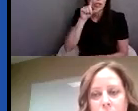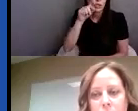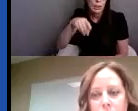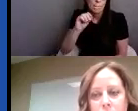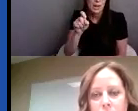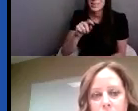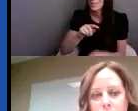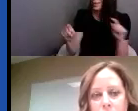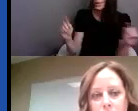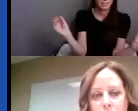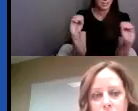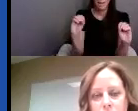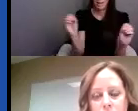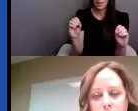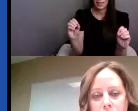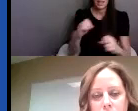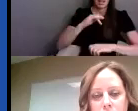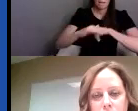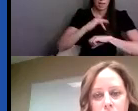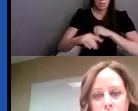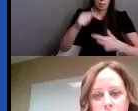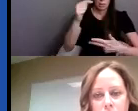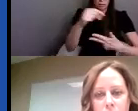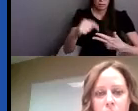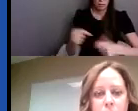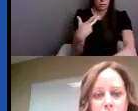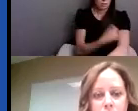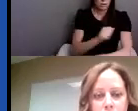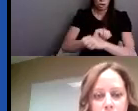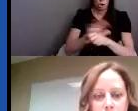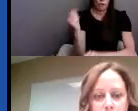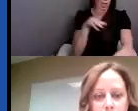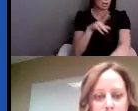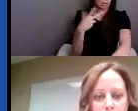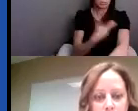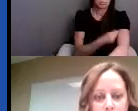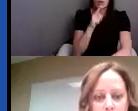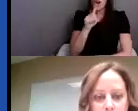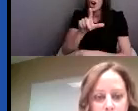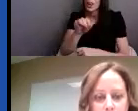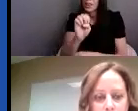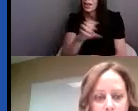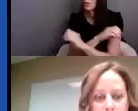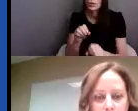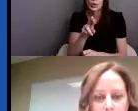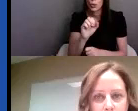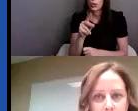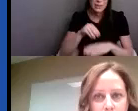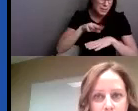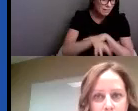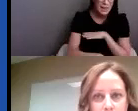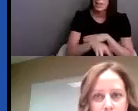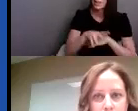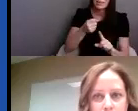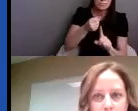available COVID-19 vaccines are live virus vaccines. There's not any risk of them infecting the baby, affecting the